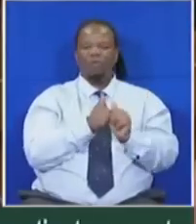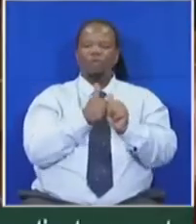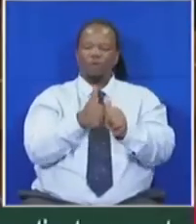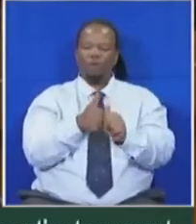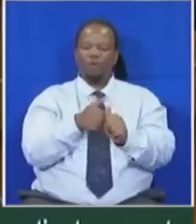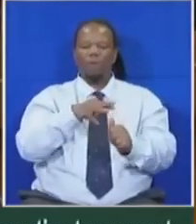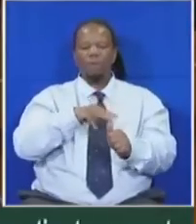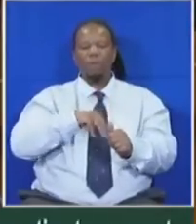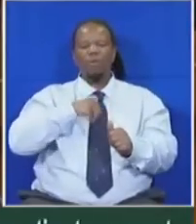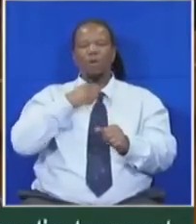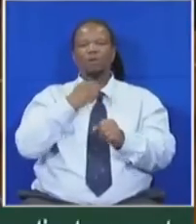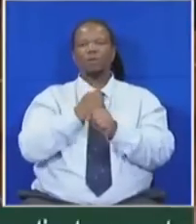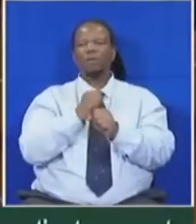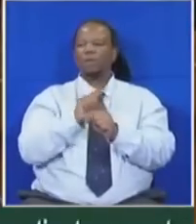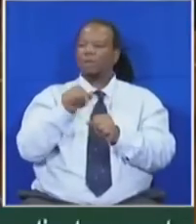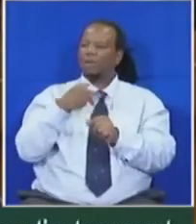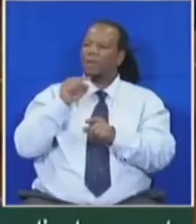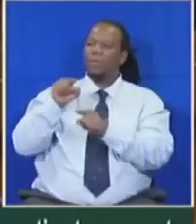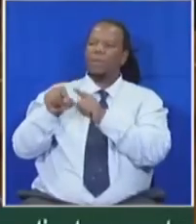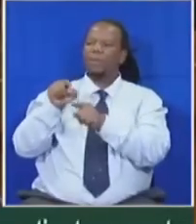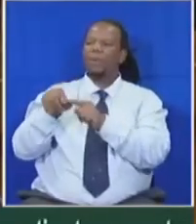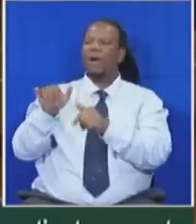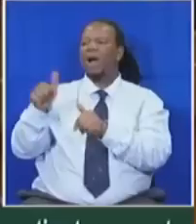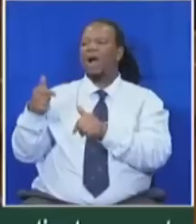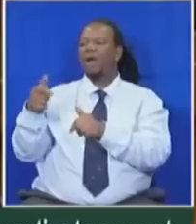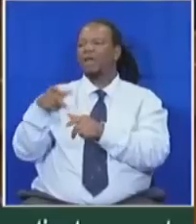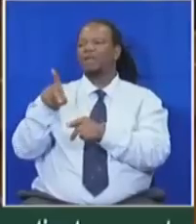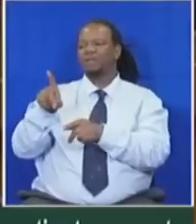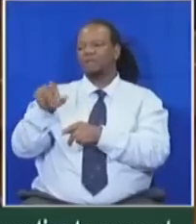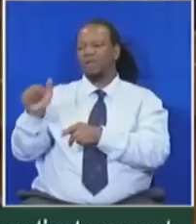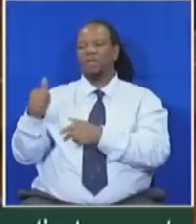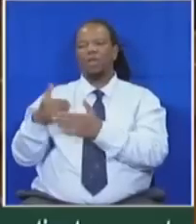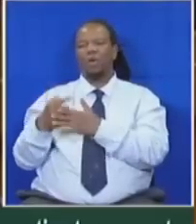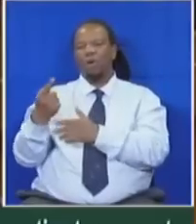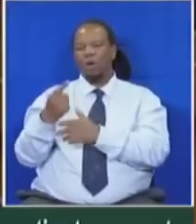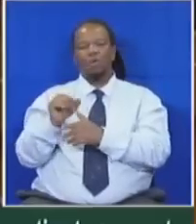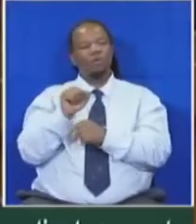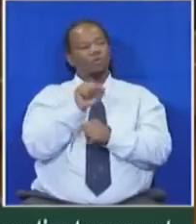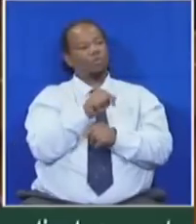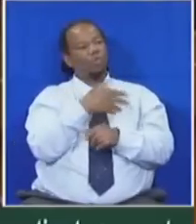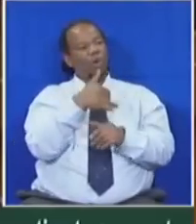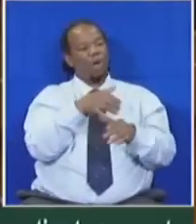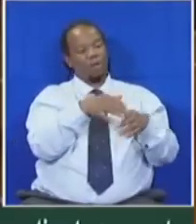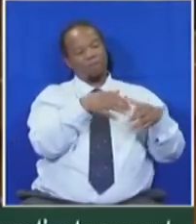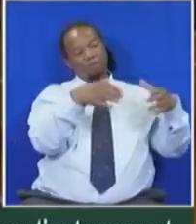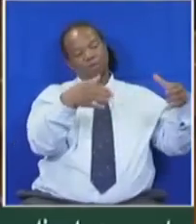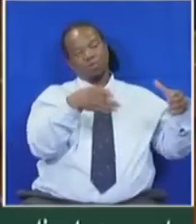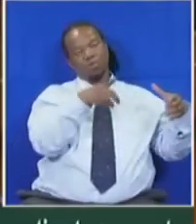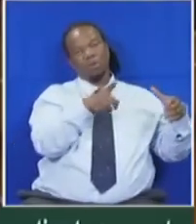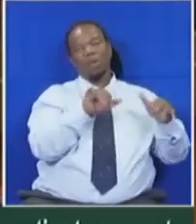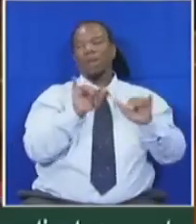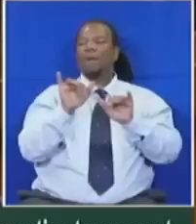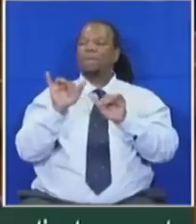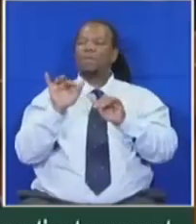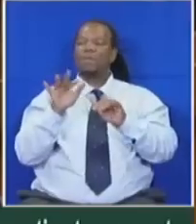You can't blame the opposition, you can't blame us, because you are the majority, and you are the ones that our people have